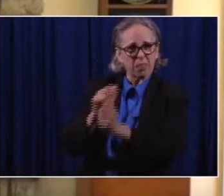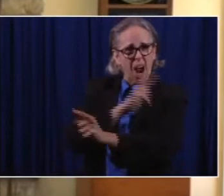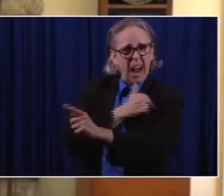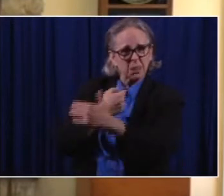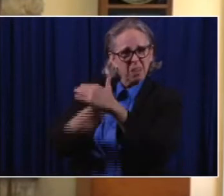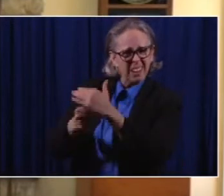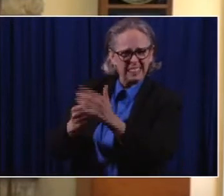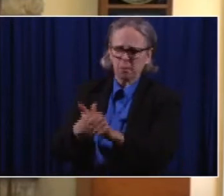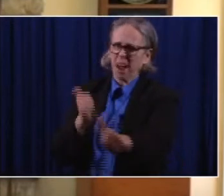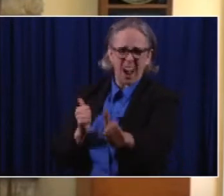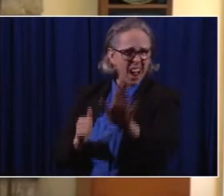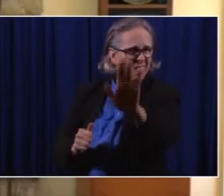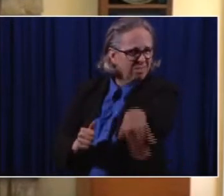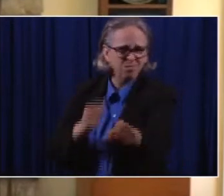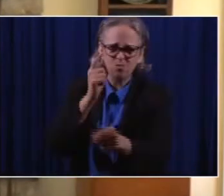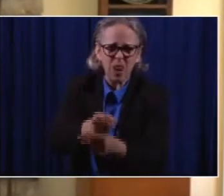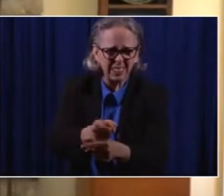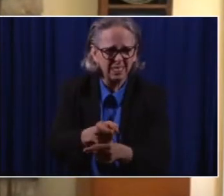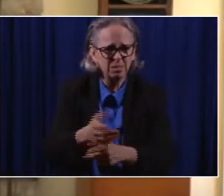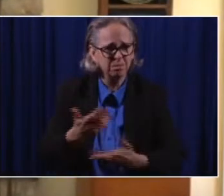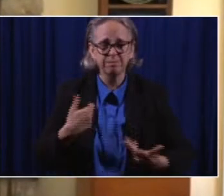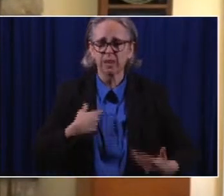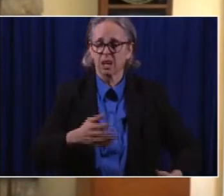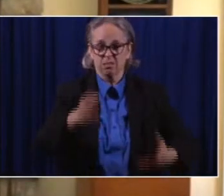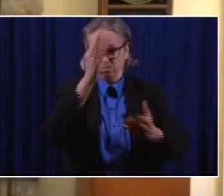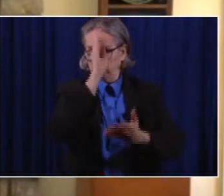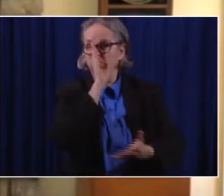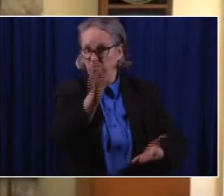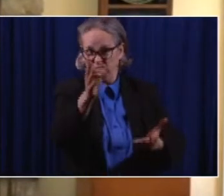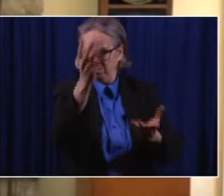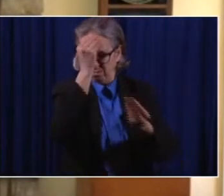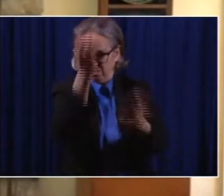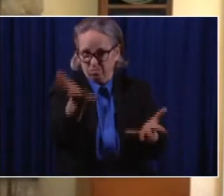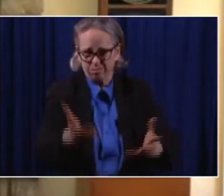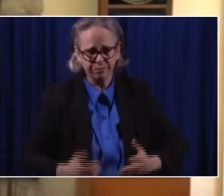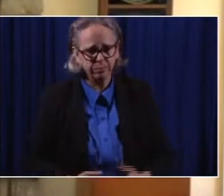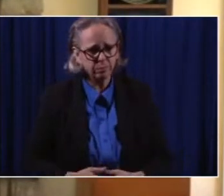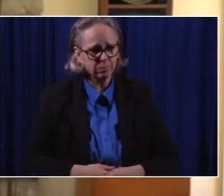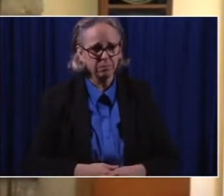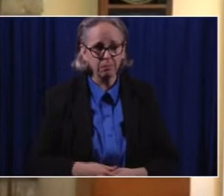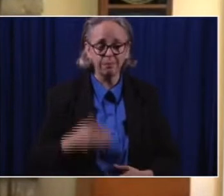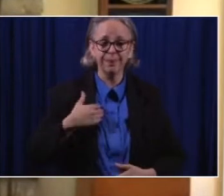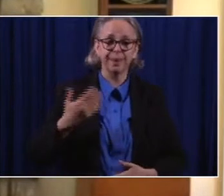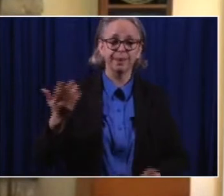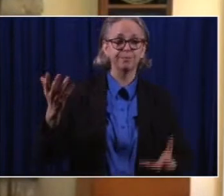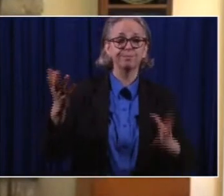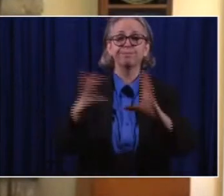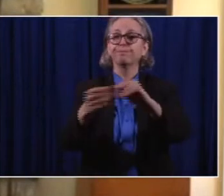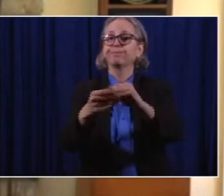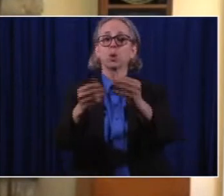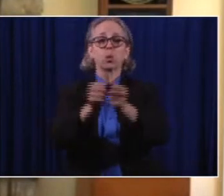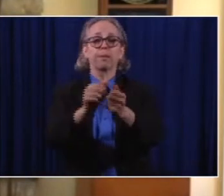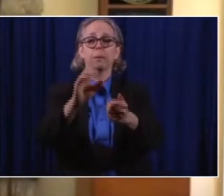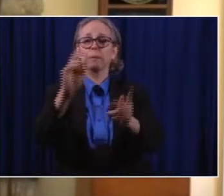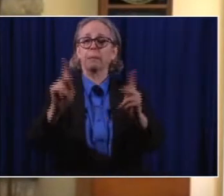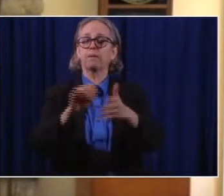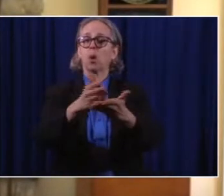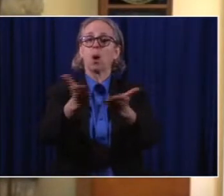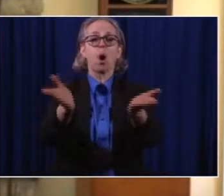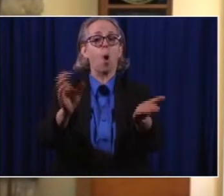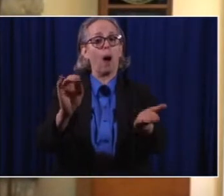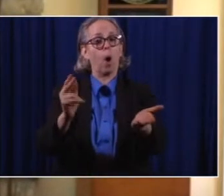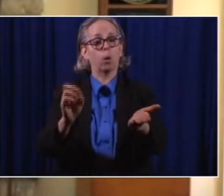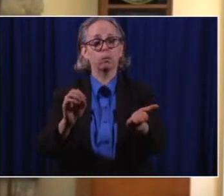choice. I was giving a speech to the people of the state of Ohio. I want to be as transparent and as open as possible. I could have